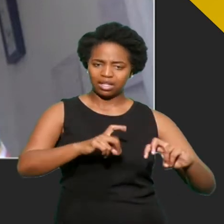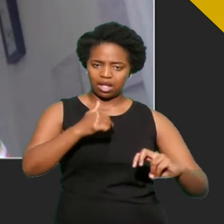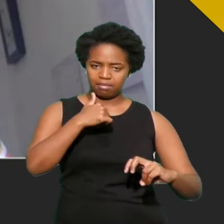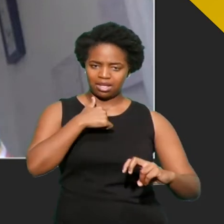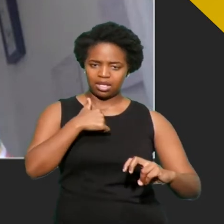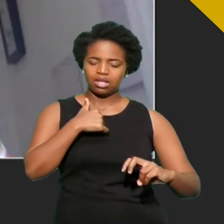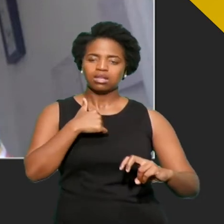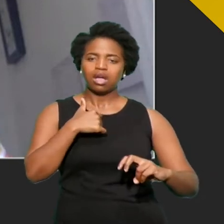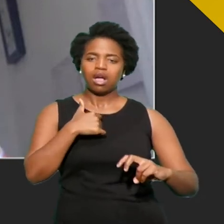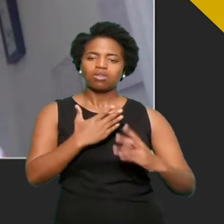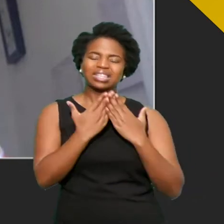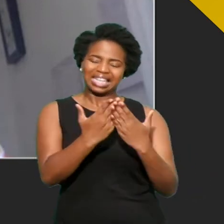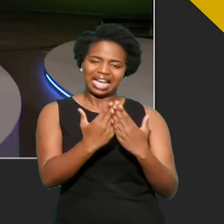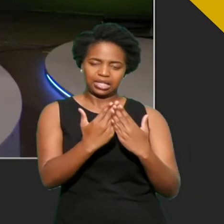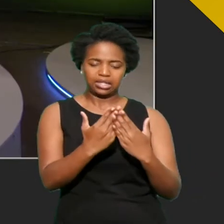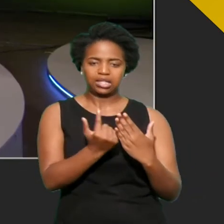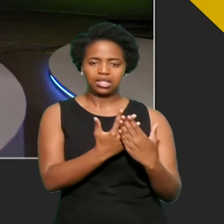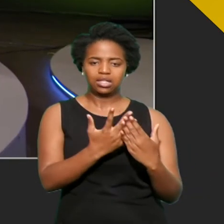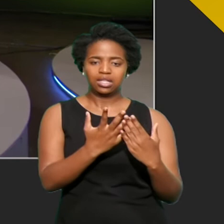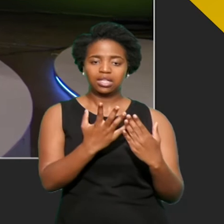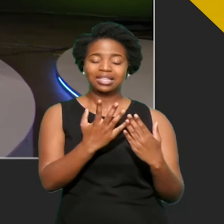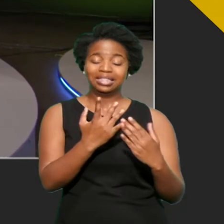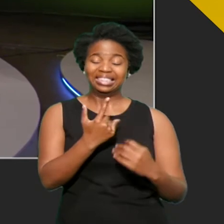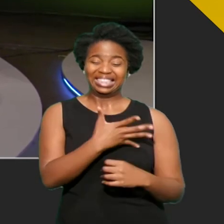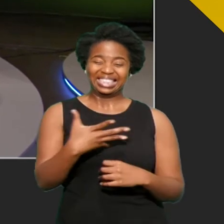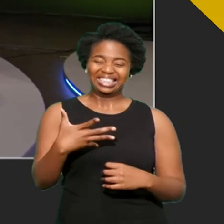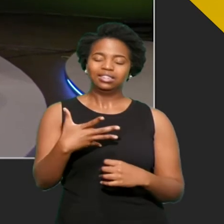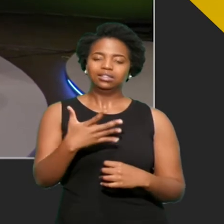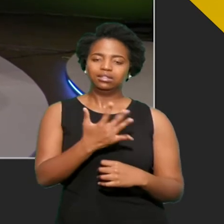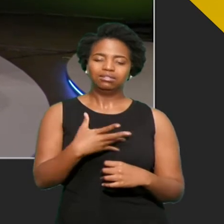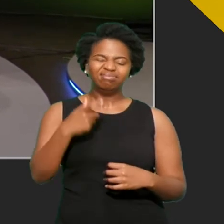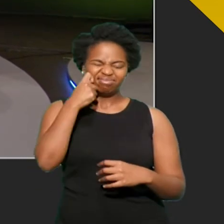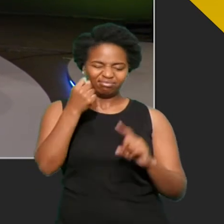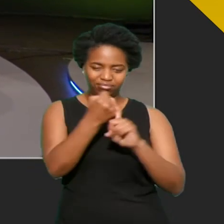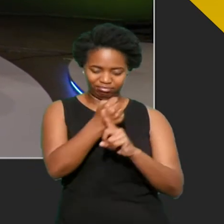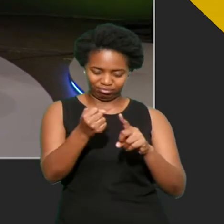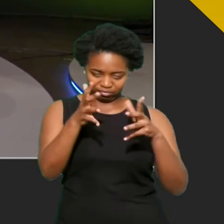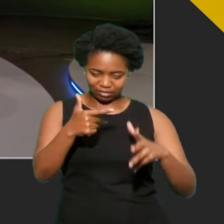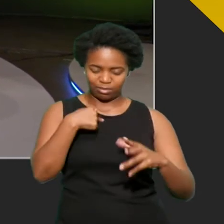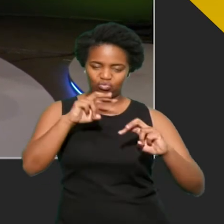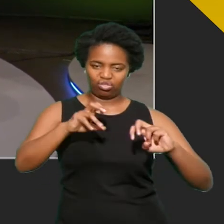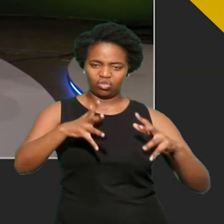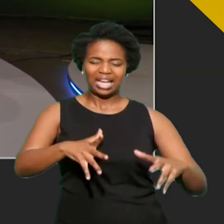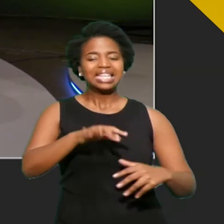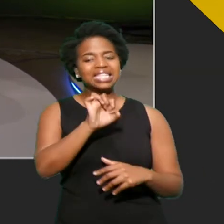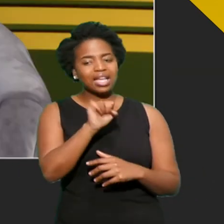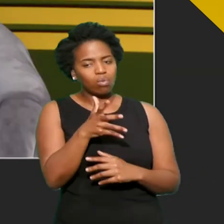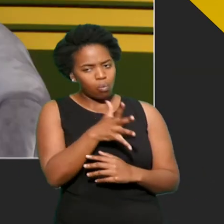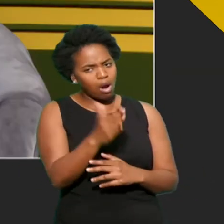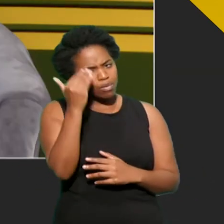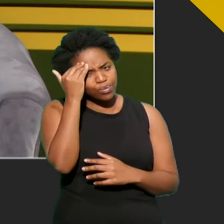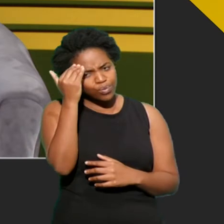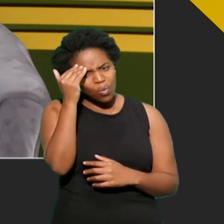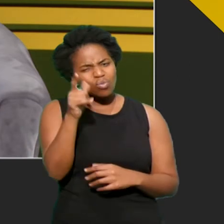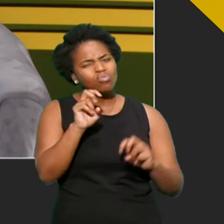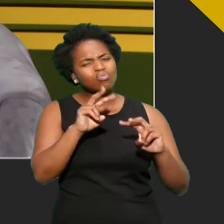of gender-based violence. Oh, lovely. Then That's you're definitely right person for us to be able to speak to, because we want to go into the